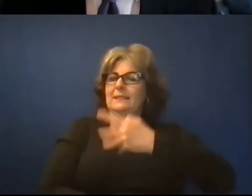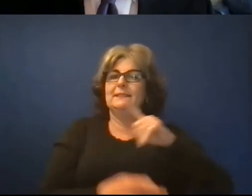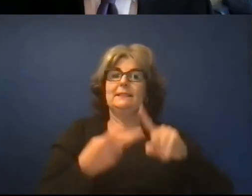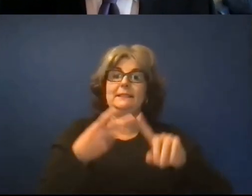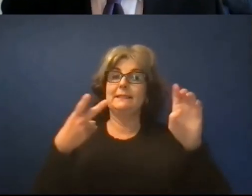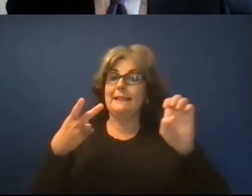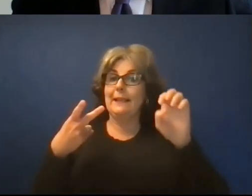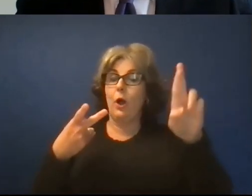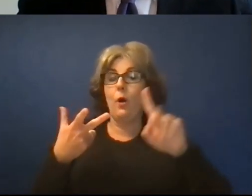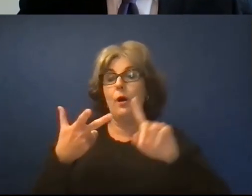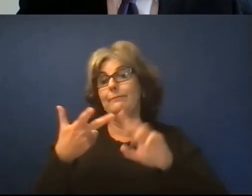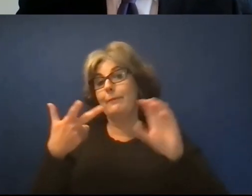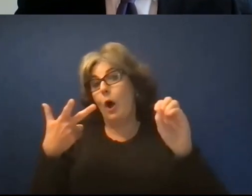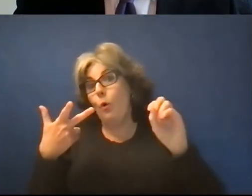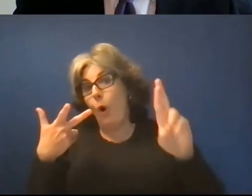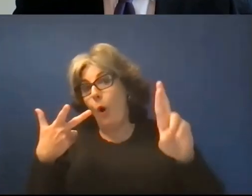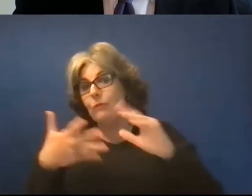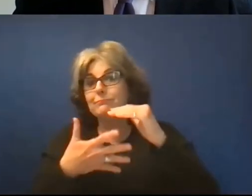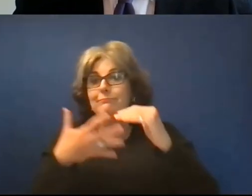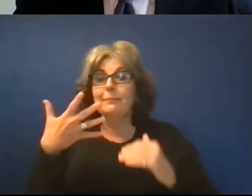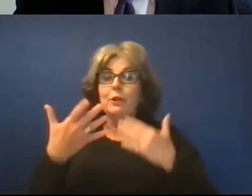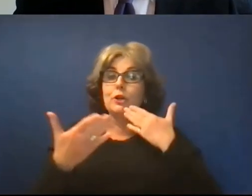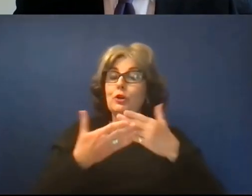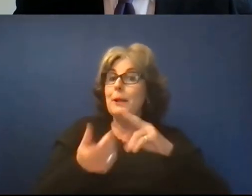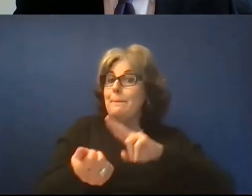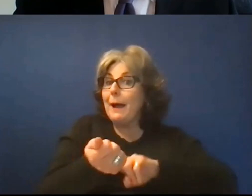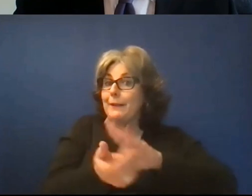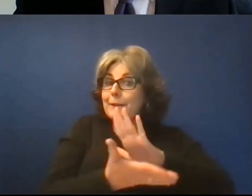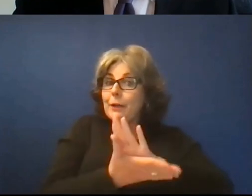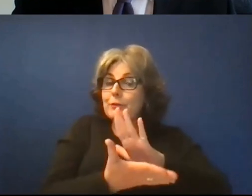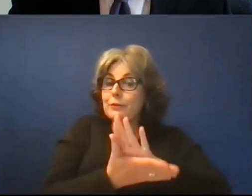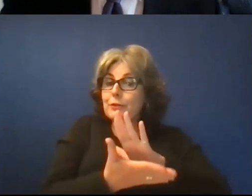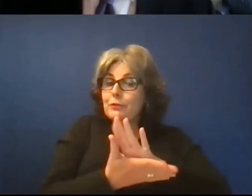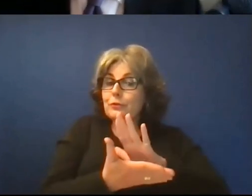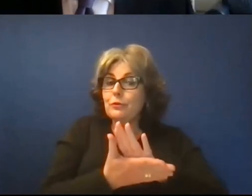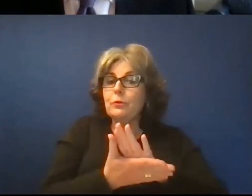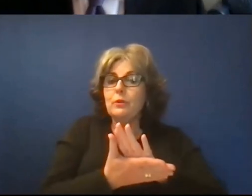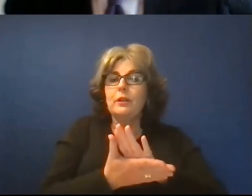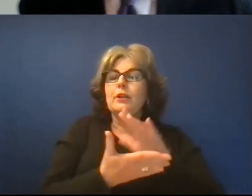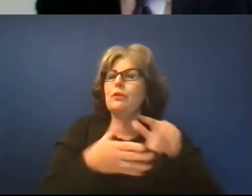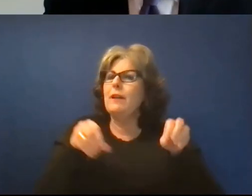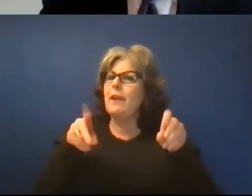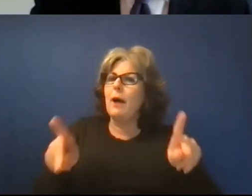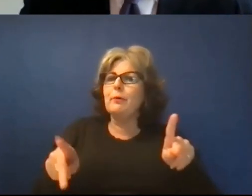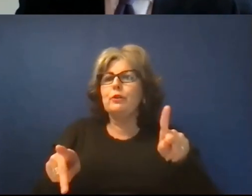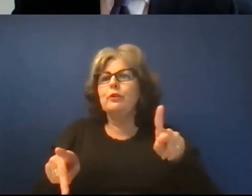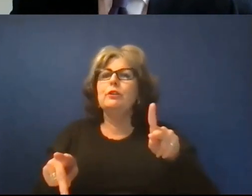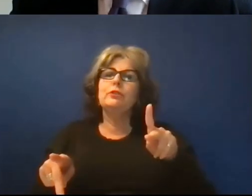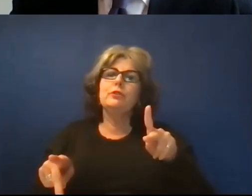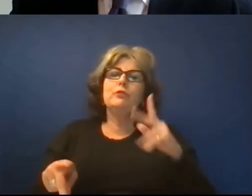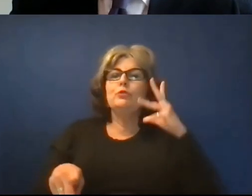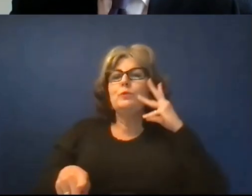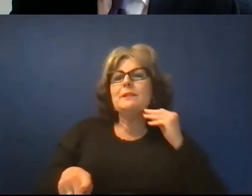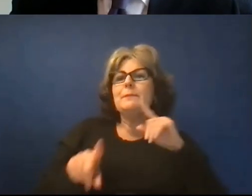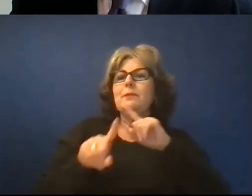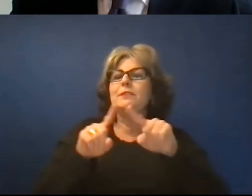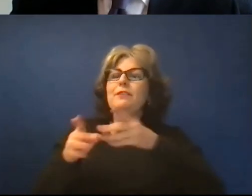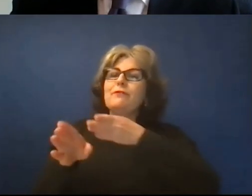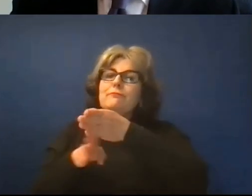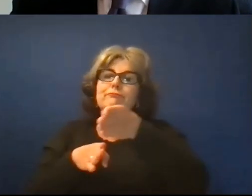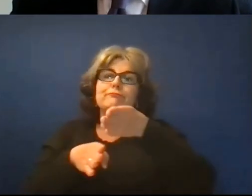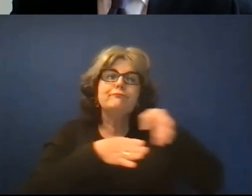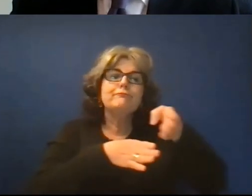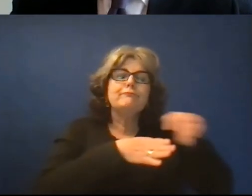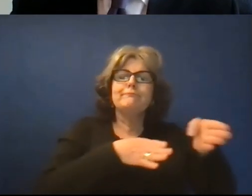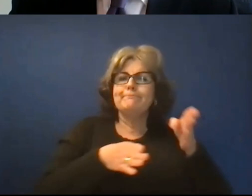the OR. The great thing about nursing school is that especially for your clinicals, you have the opportunity to see so many specialties so you